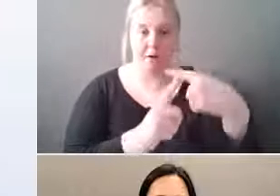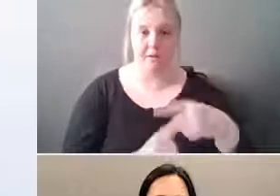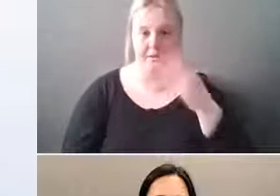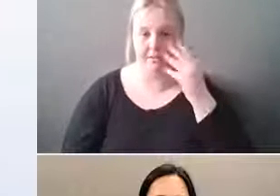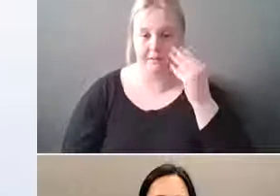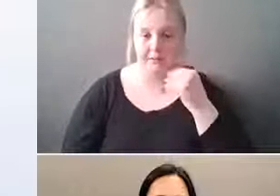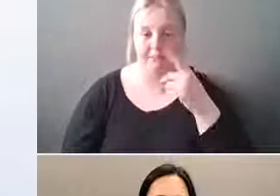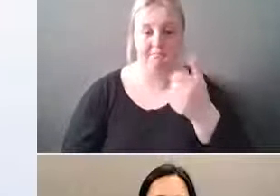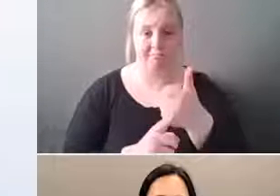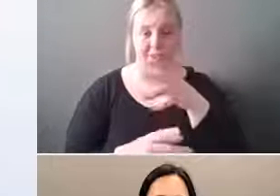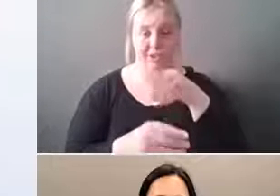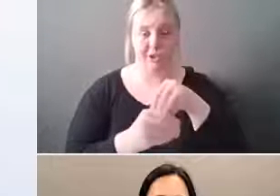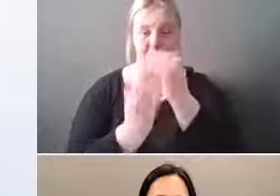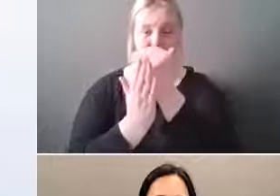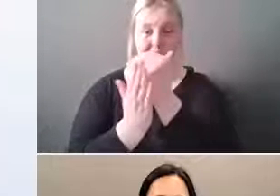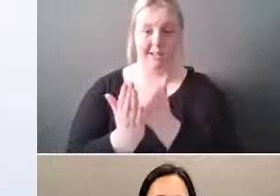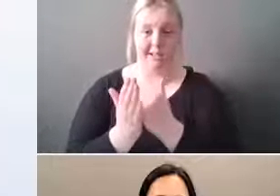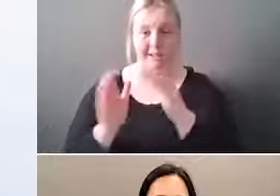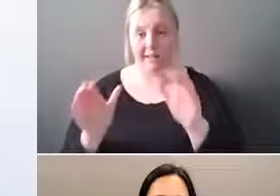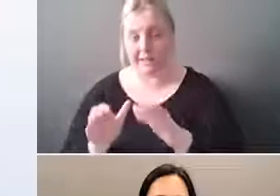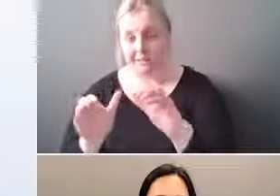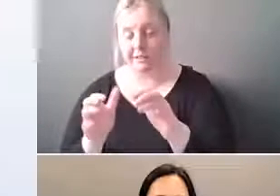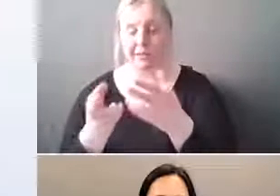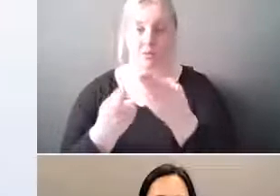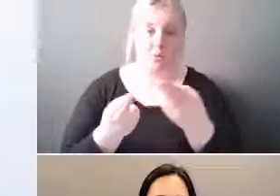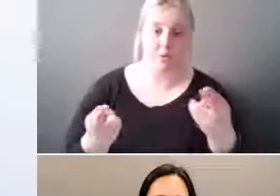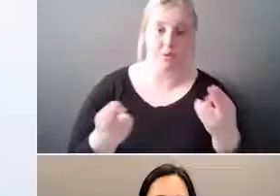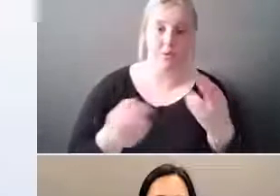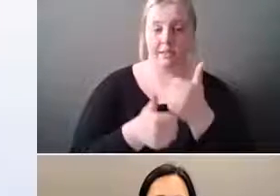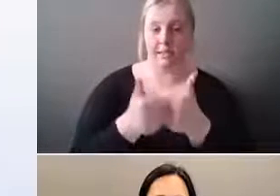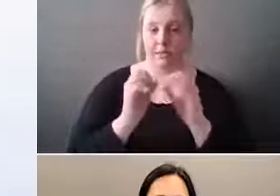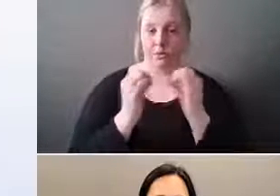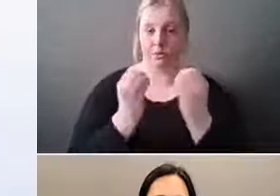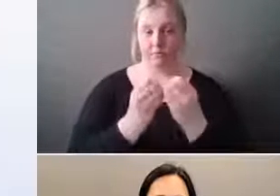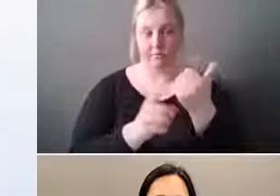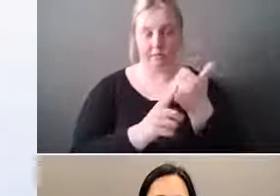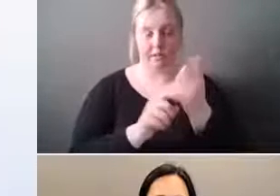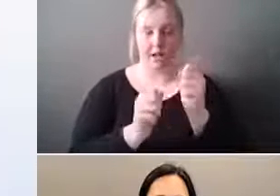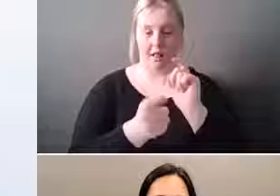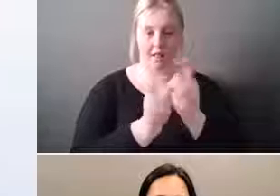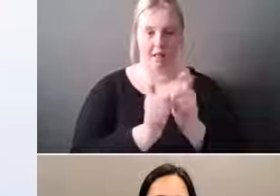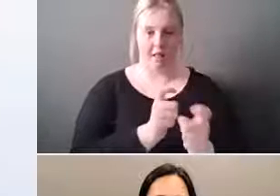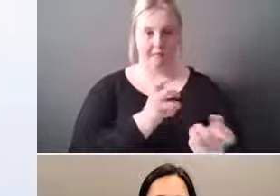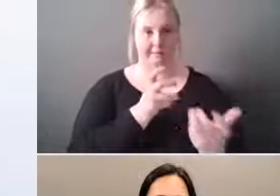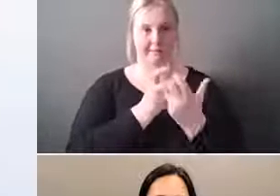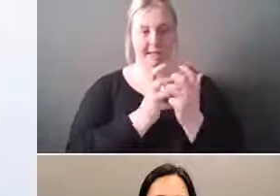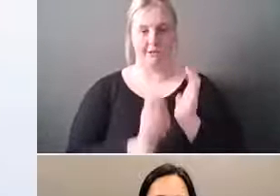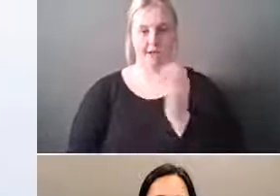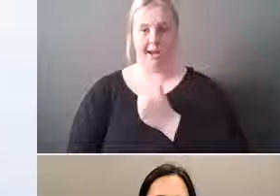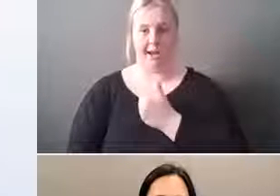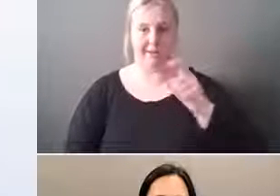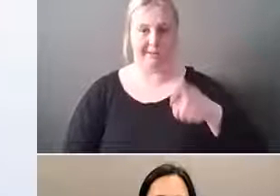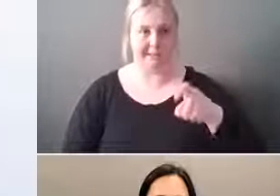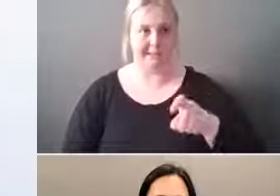list of suggested activities and resources that each organization can, again, tailor to their older adult clients' needs and